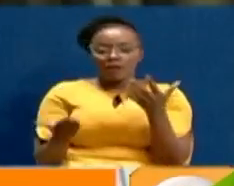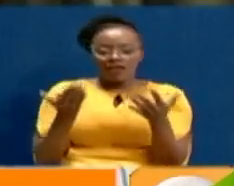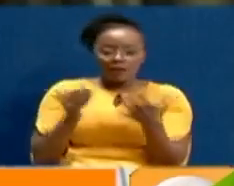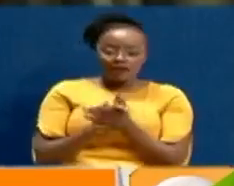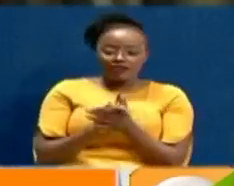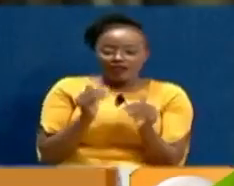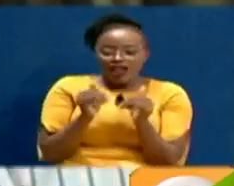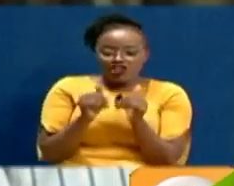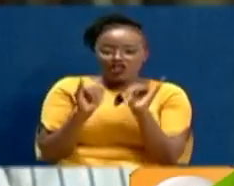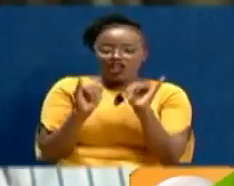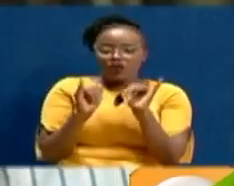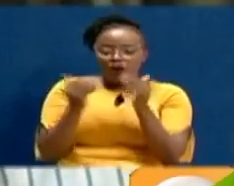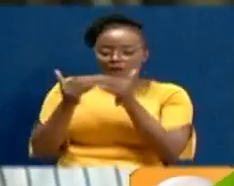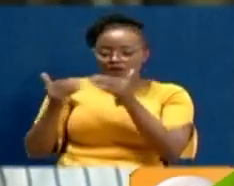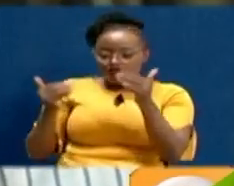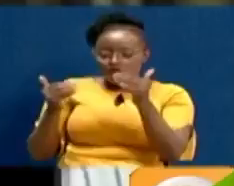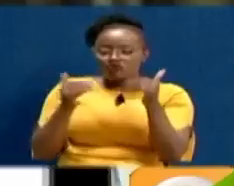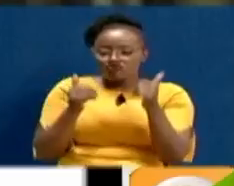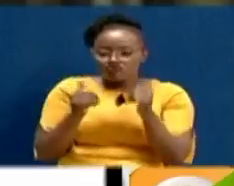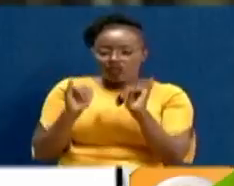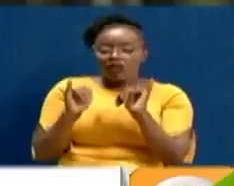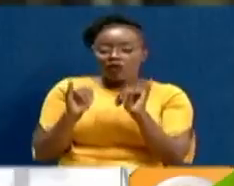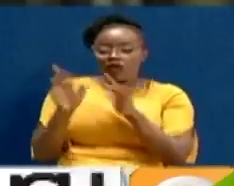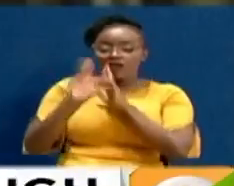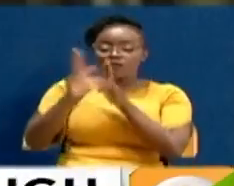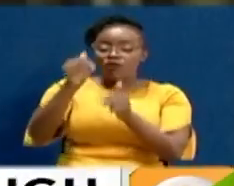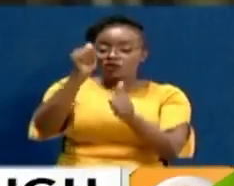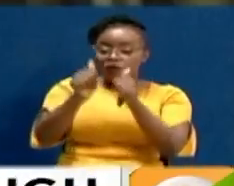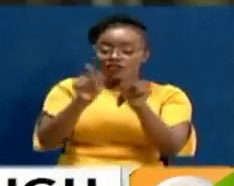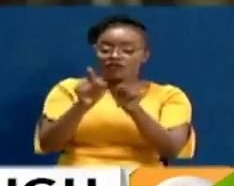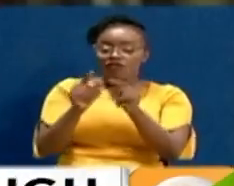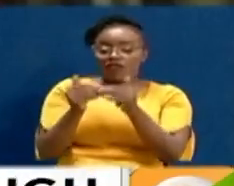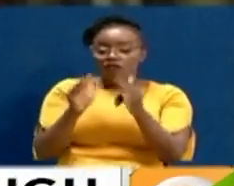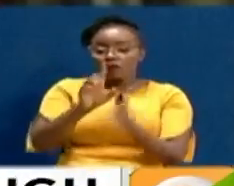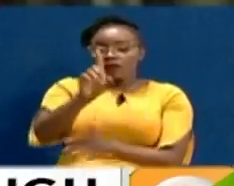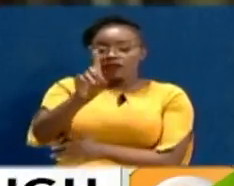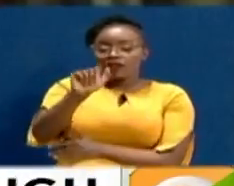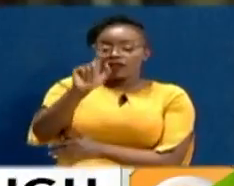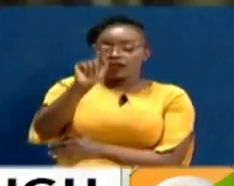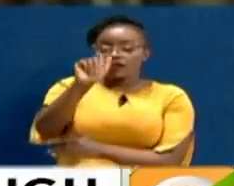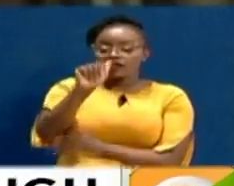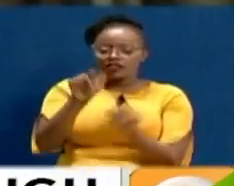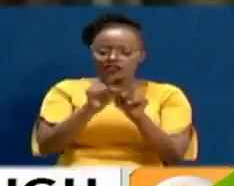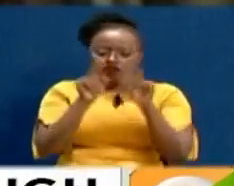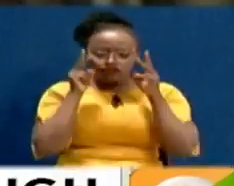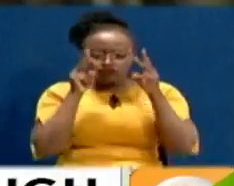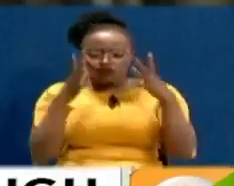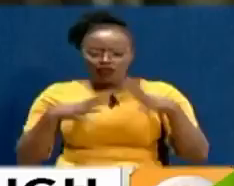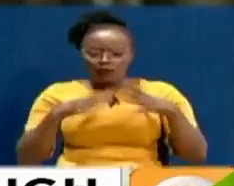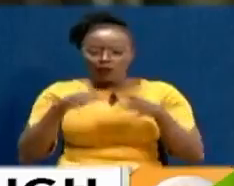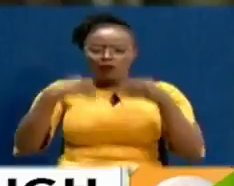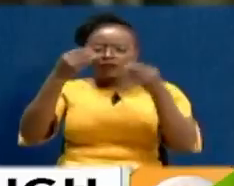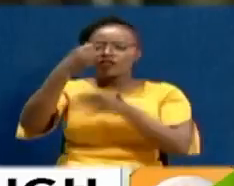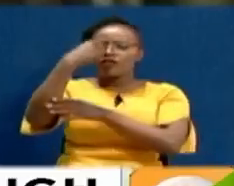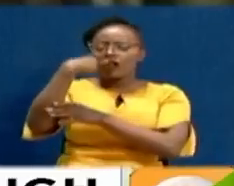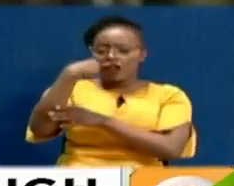an interim, pre-interim report that they opened up the data and they looked at those who had been